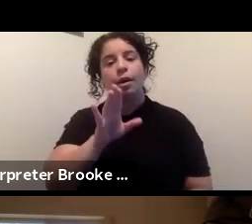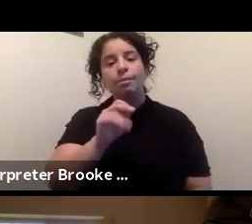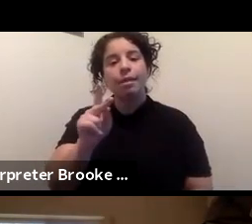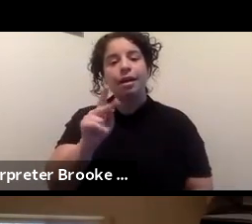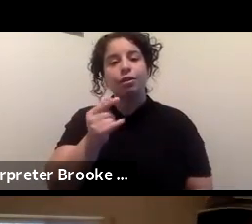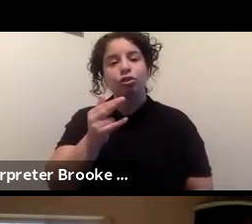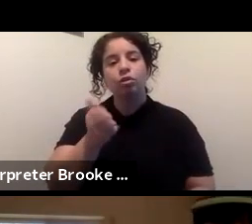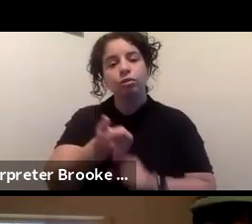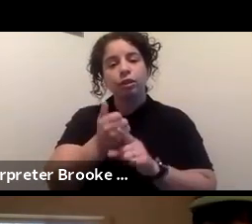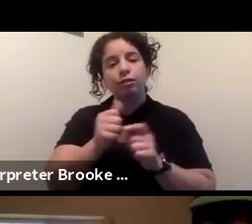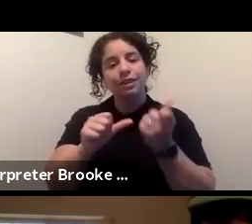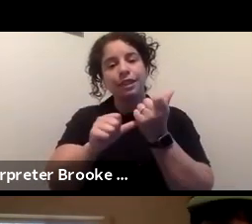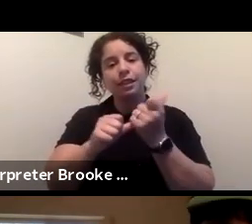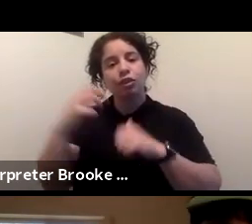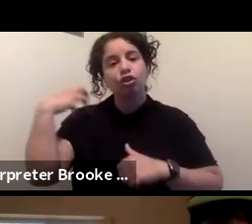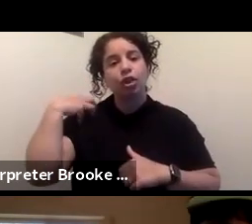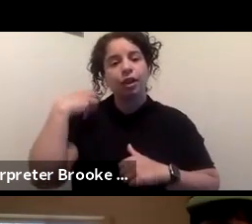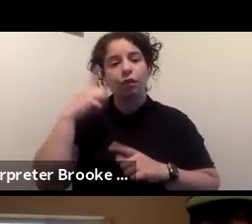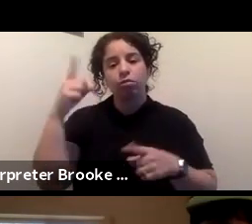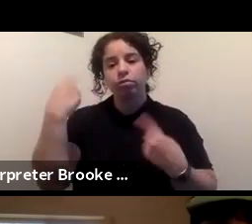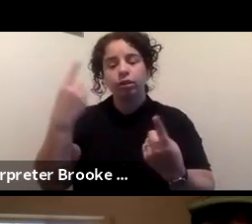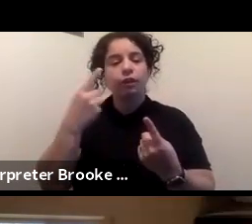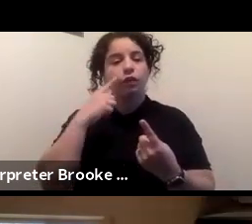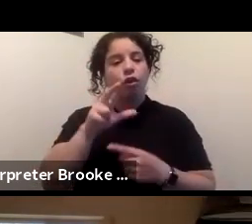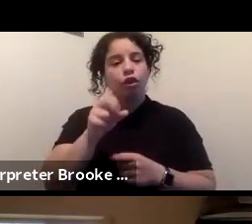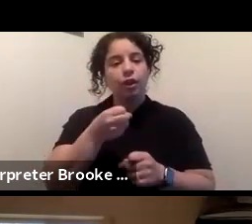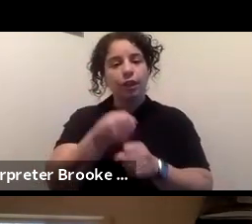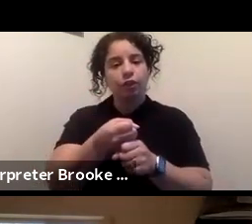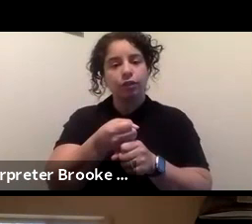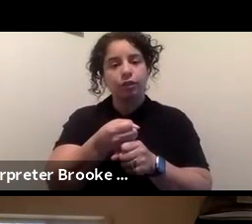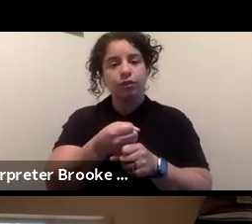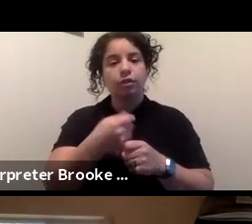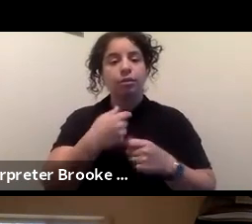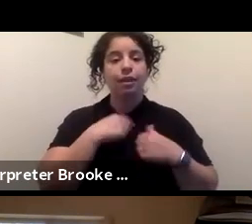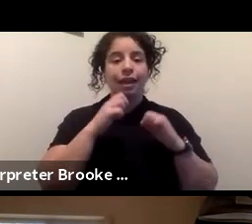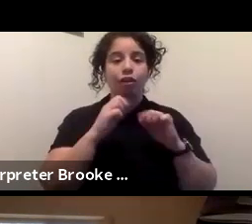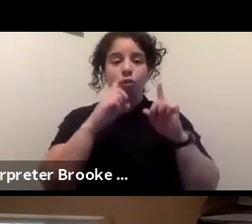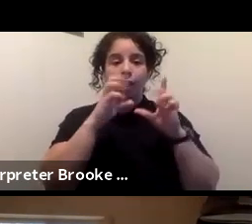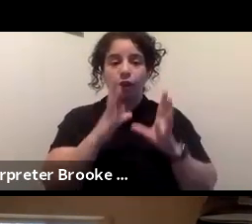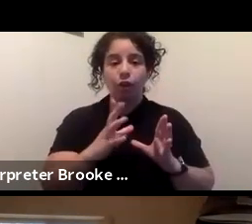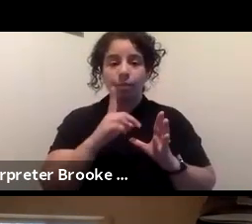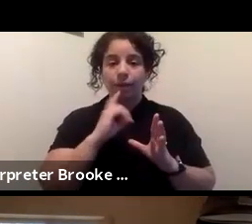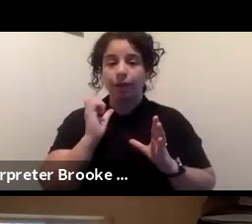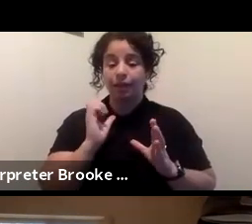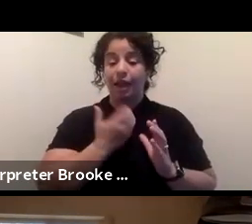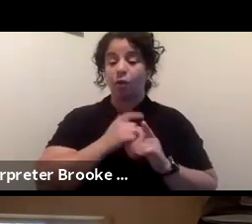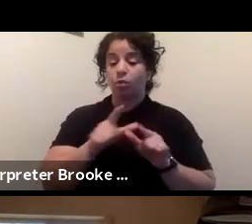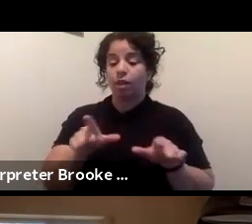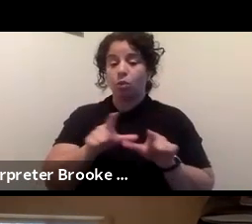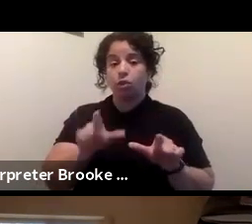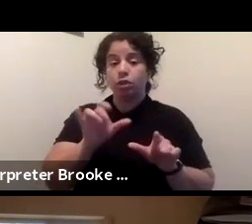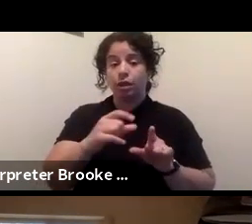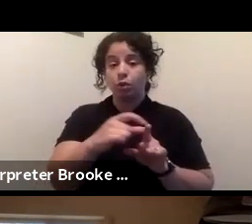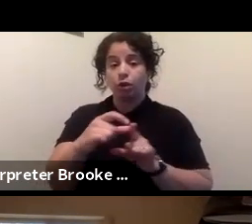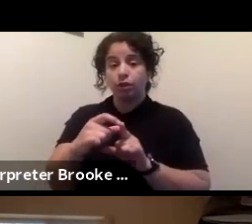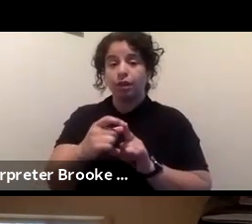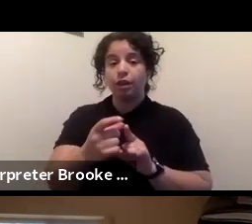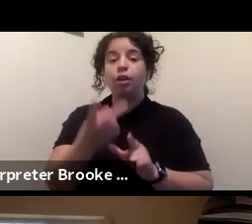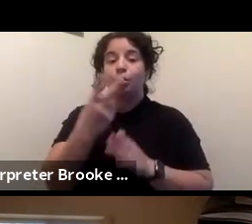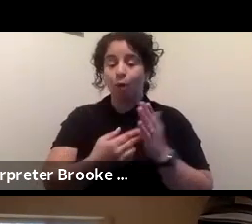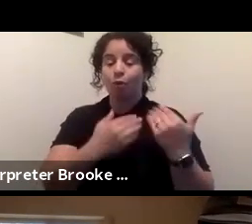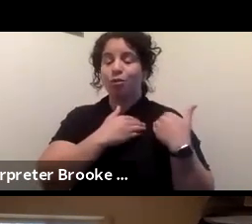chief for almost 30 years. I'm an artist and educator, because in our language, those two responsibilities are